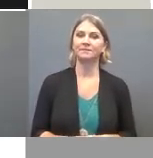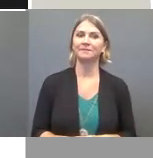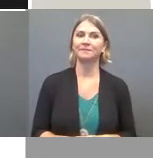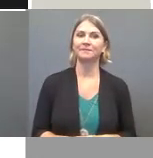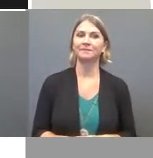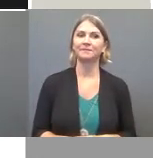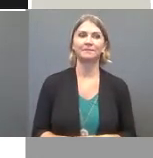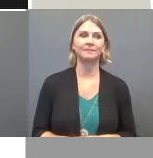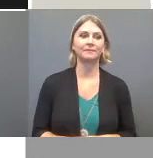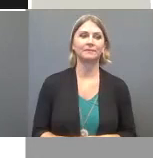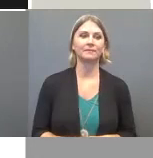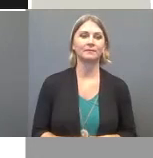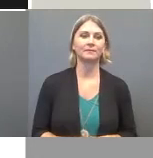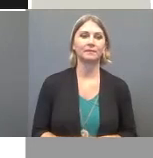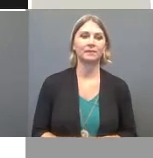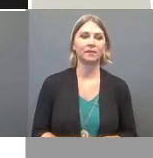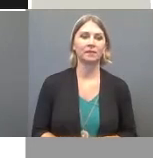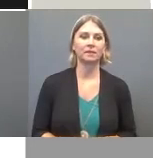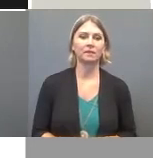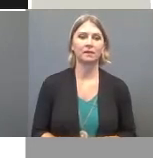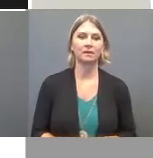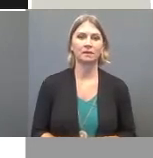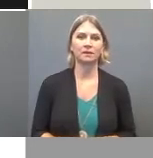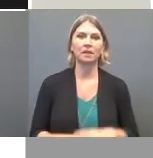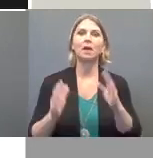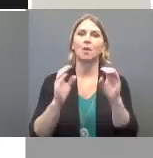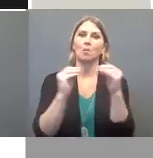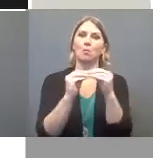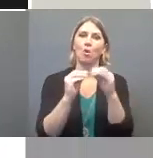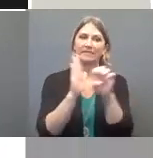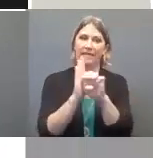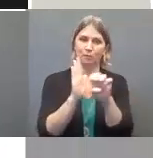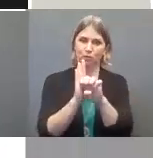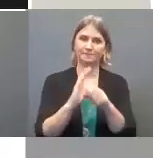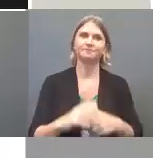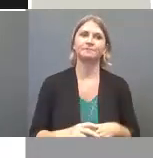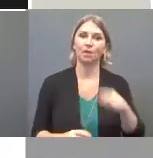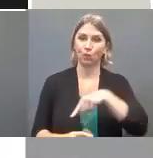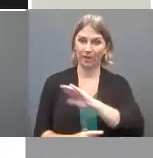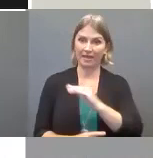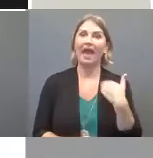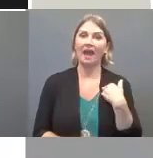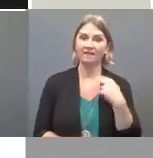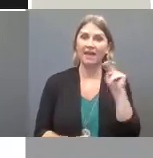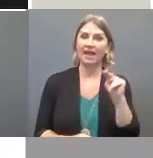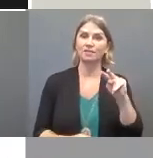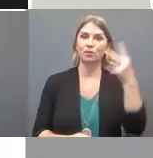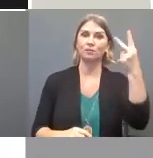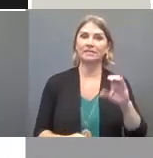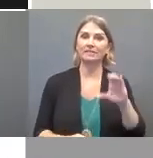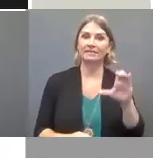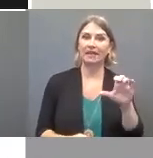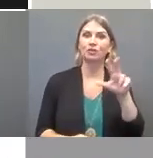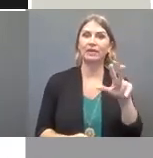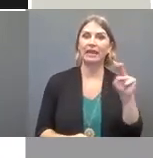Okay. So some more examples. We have n squared plus 3n plus log of